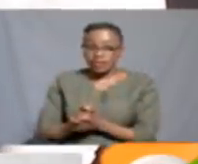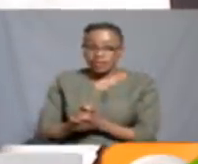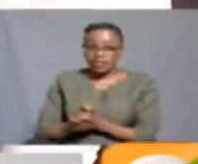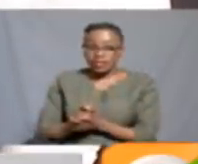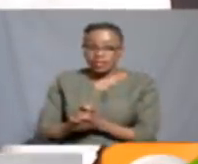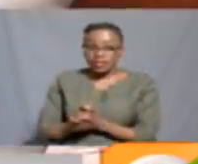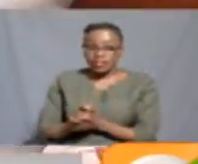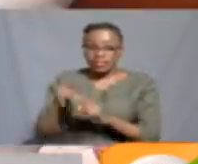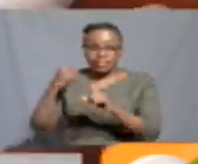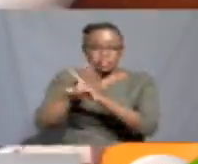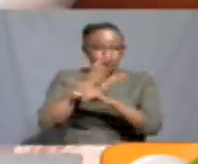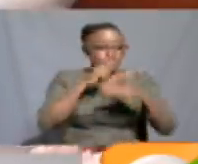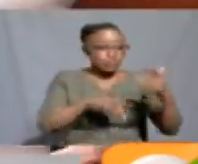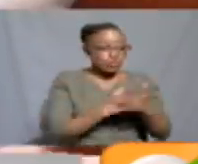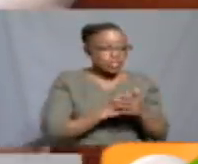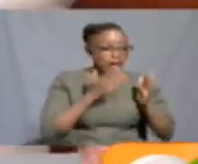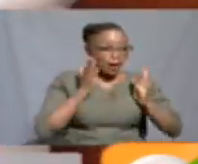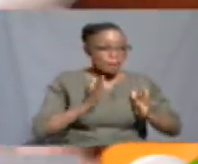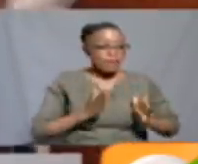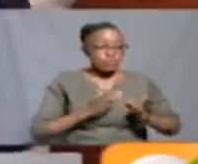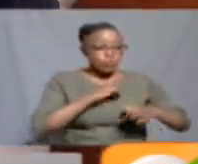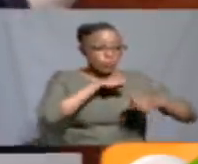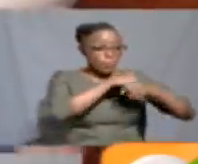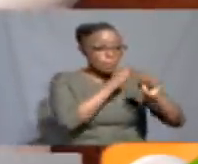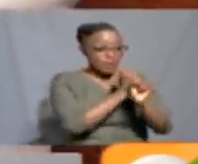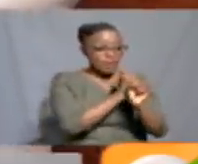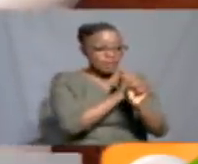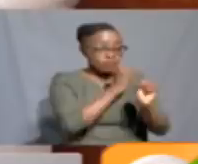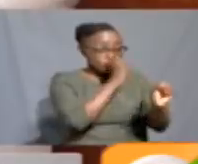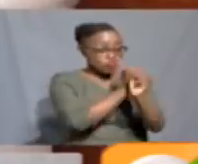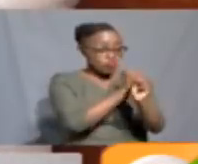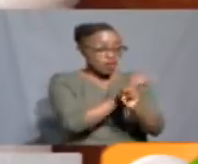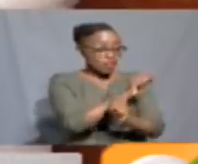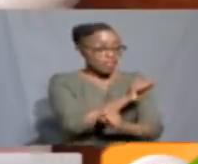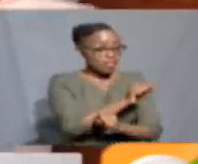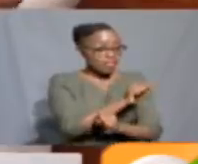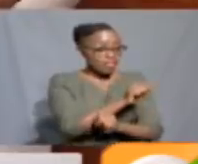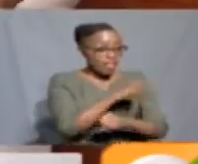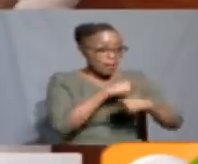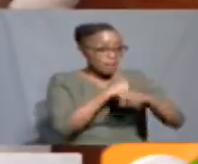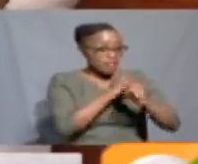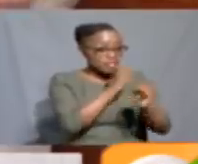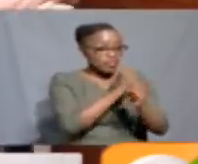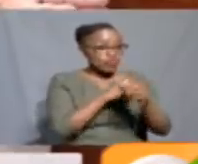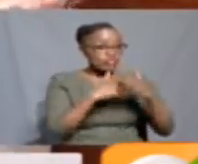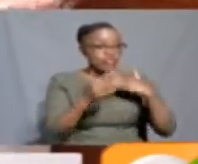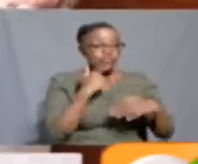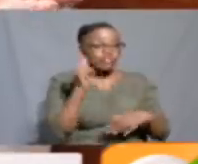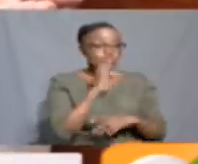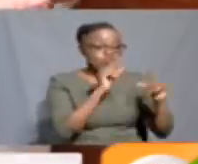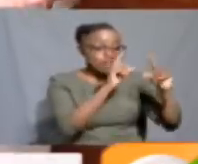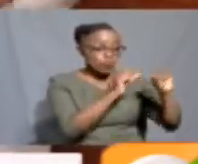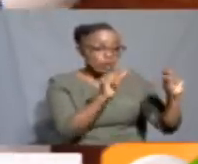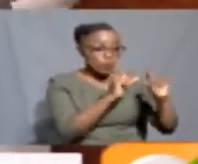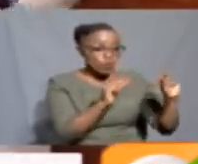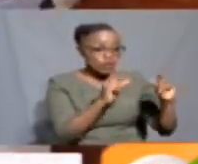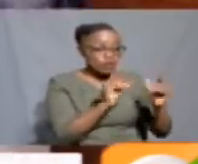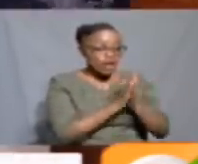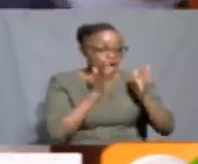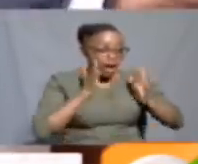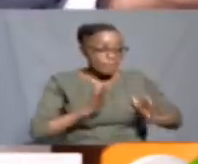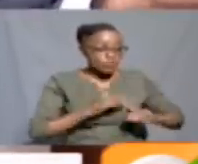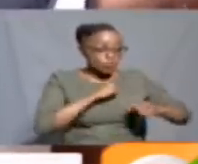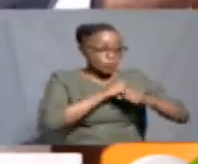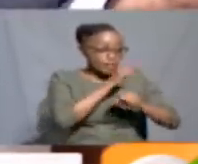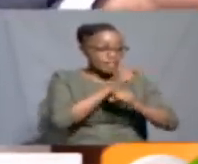So what's the difference? Somebody made it work. What you said, the word, somebody made